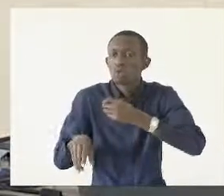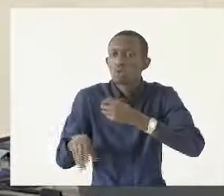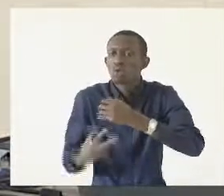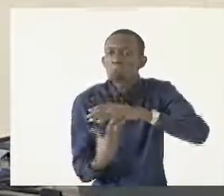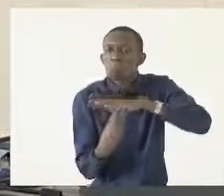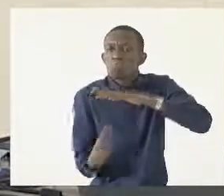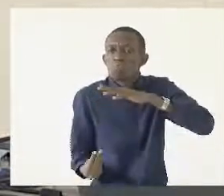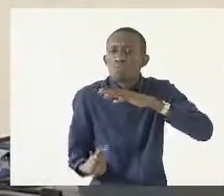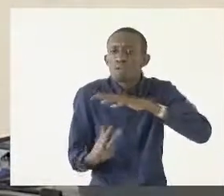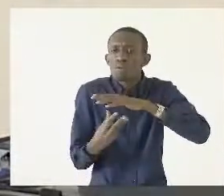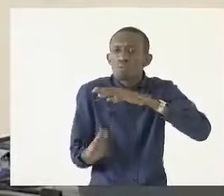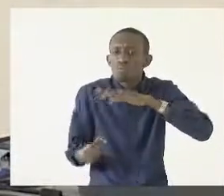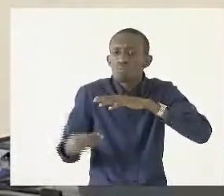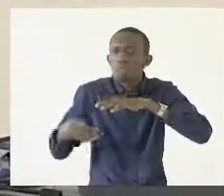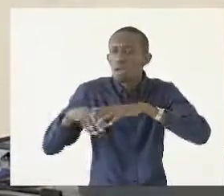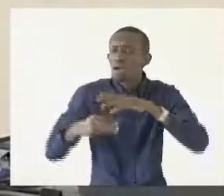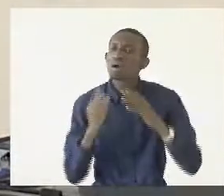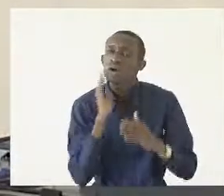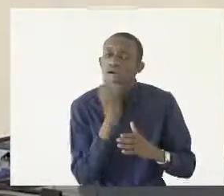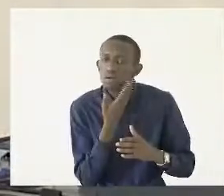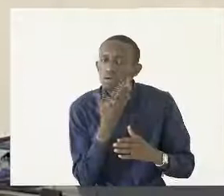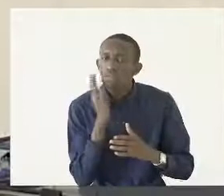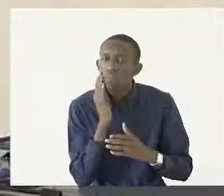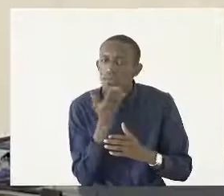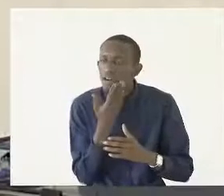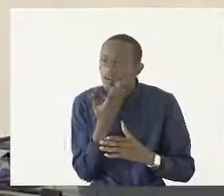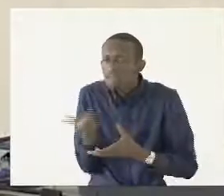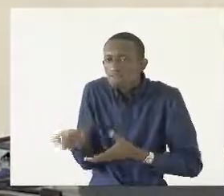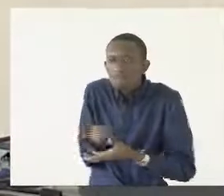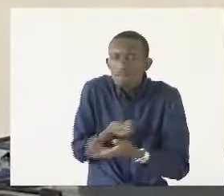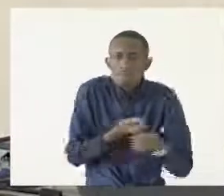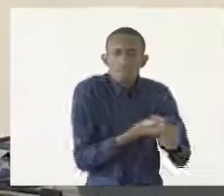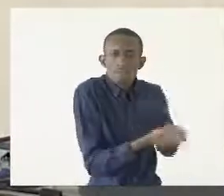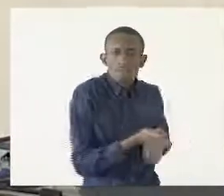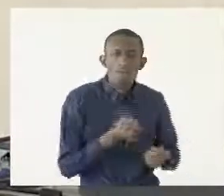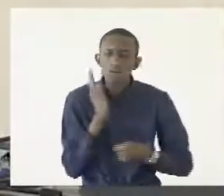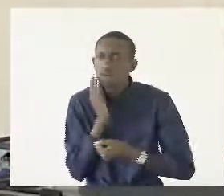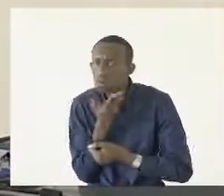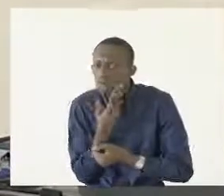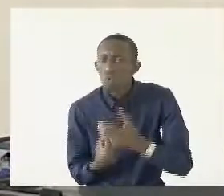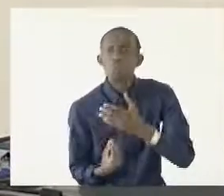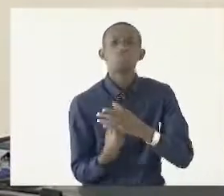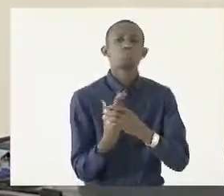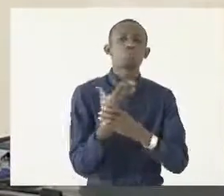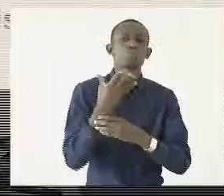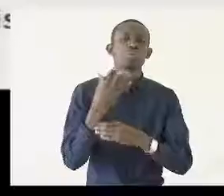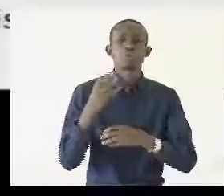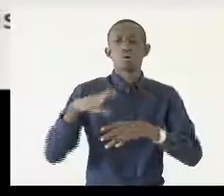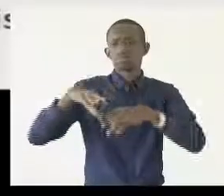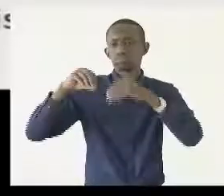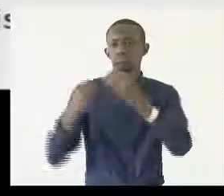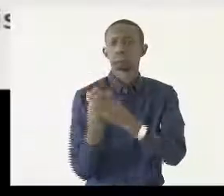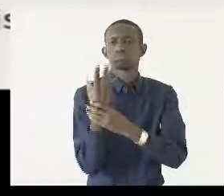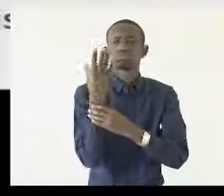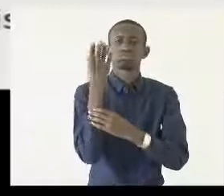soil. And then these minerals and water are transported to other parts of the plant